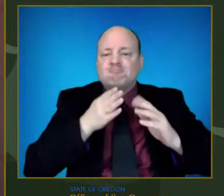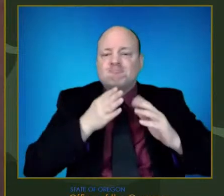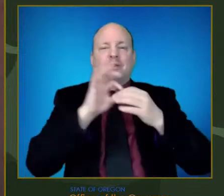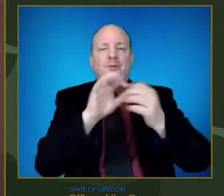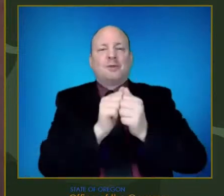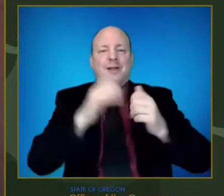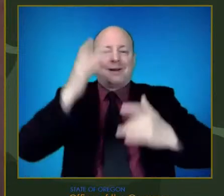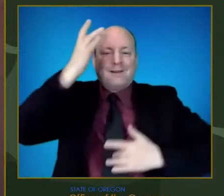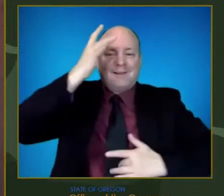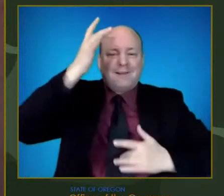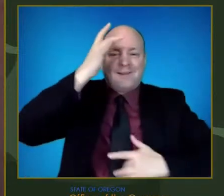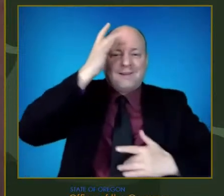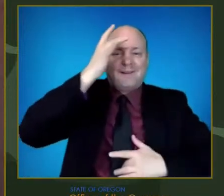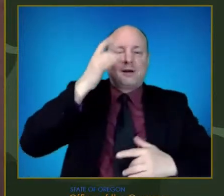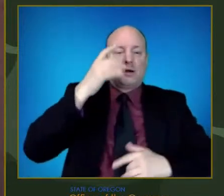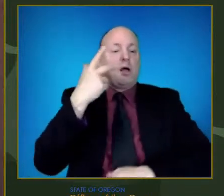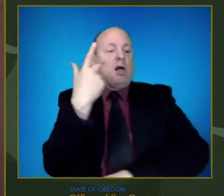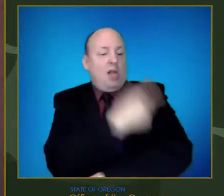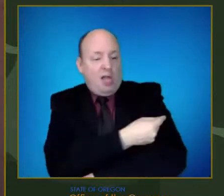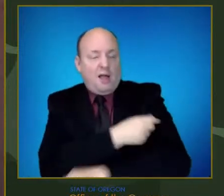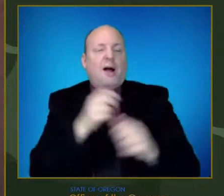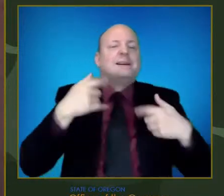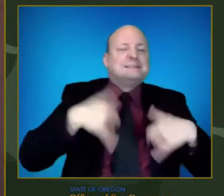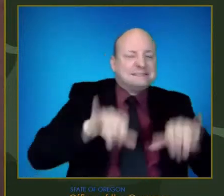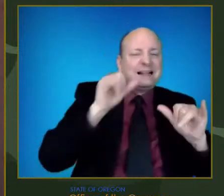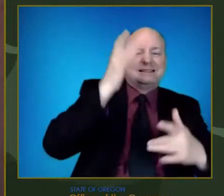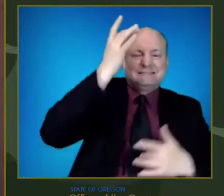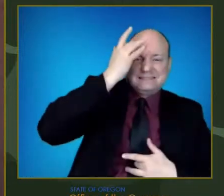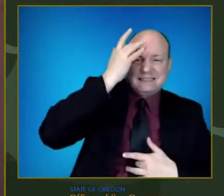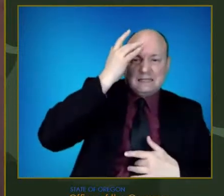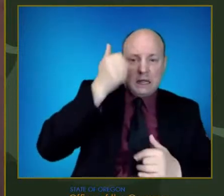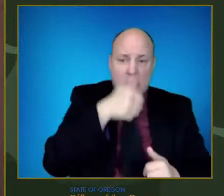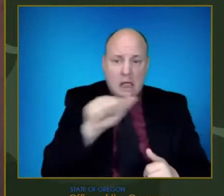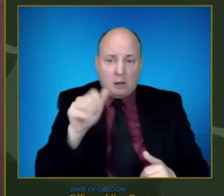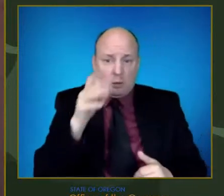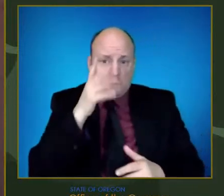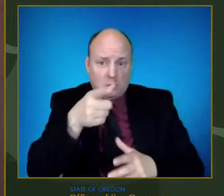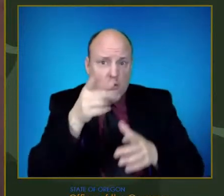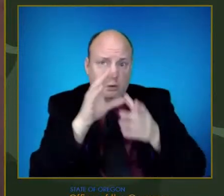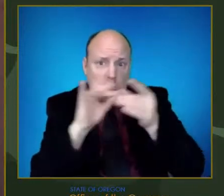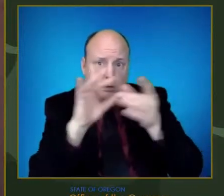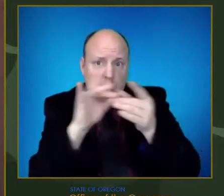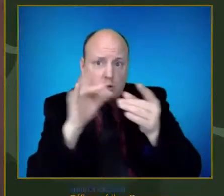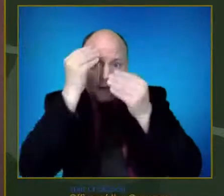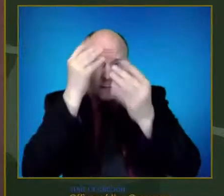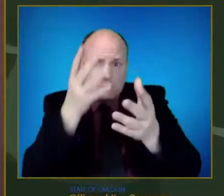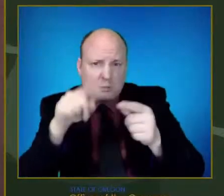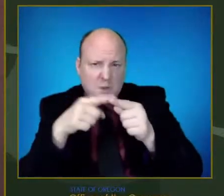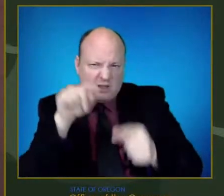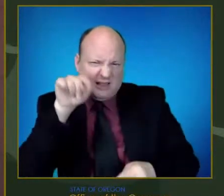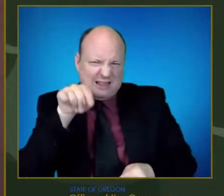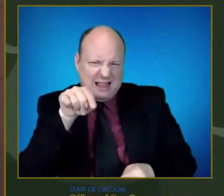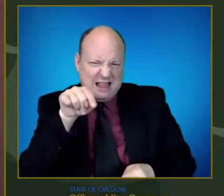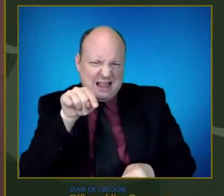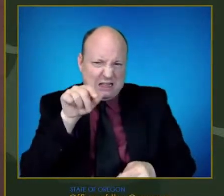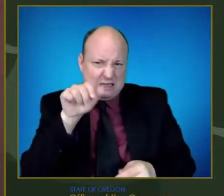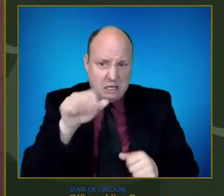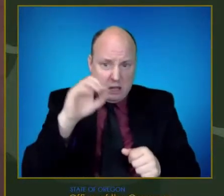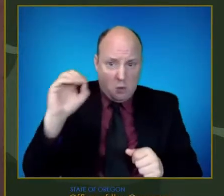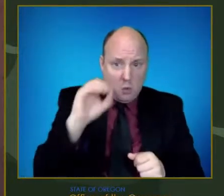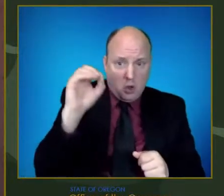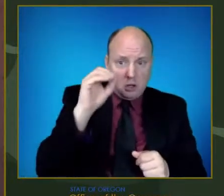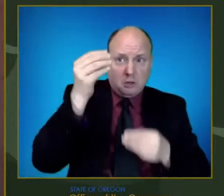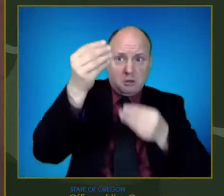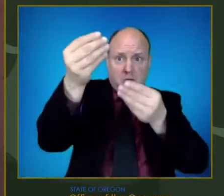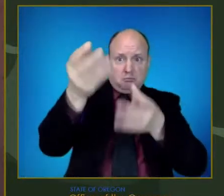that information due to privacy, but without identifying information, will Oregon provide the number of breakthrough cases to keep the public